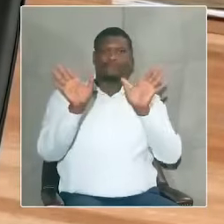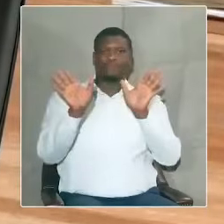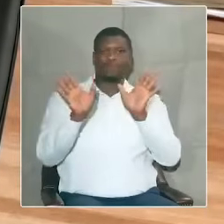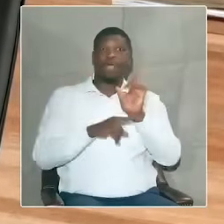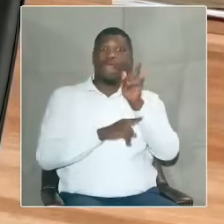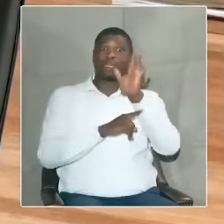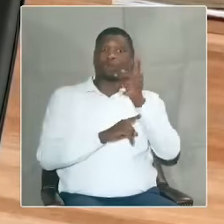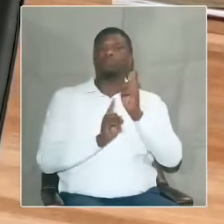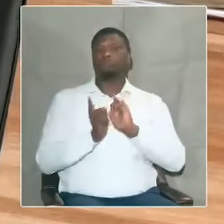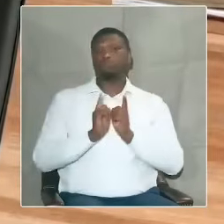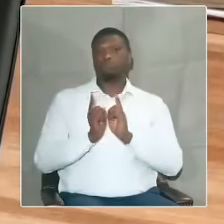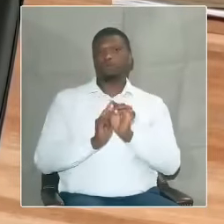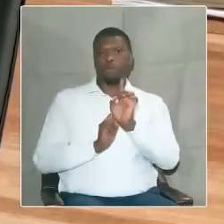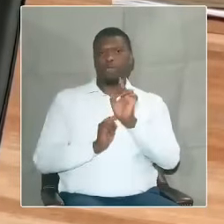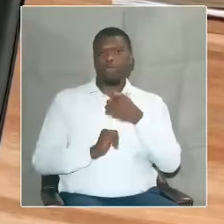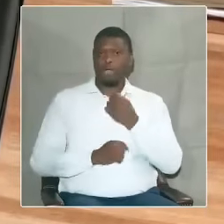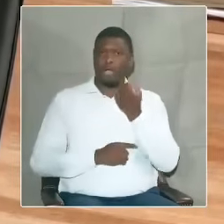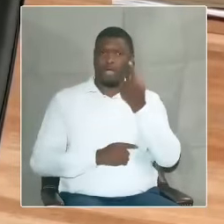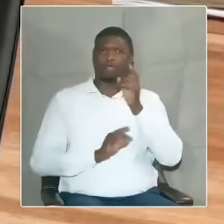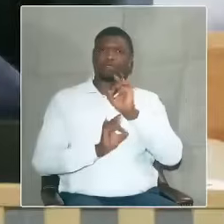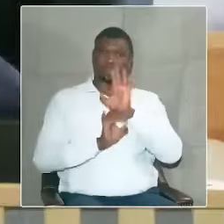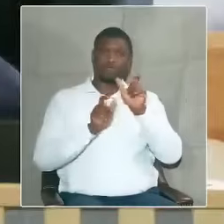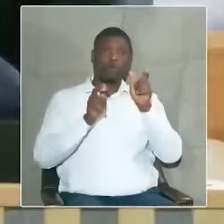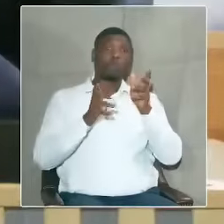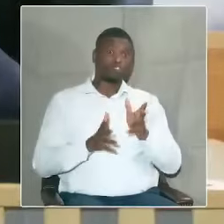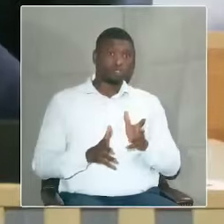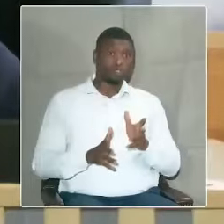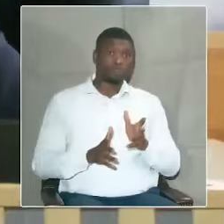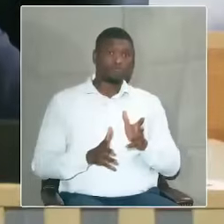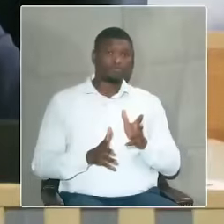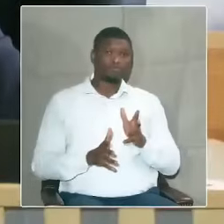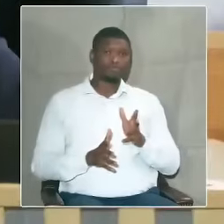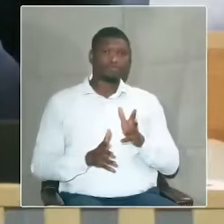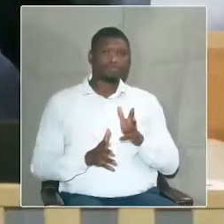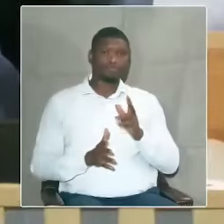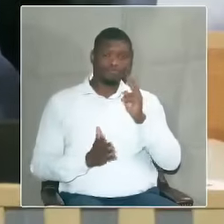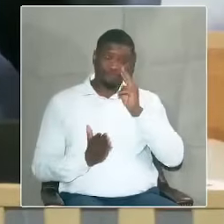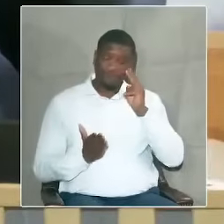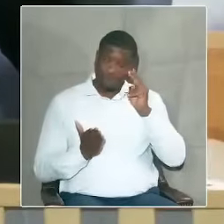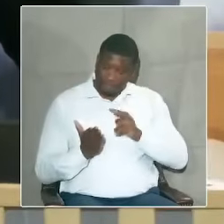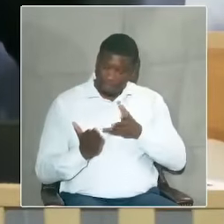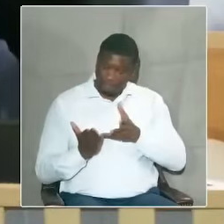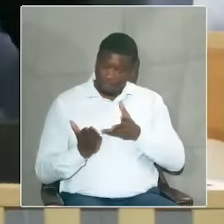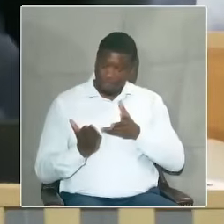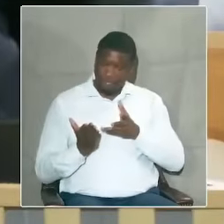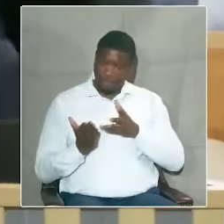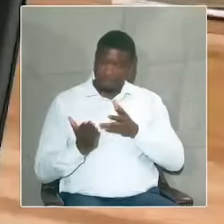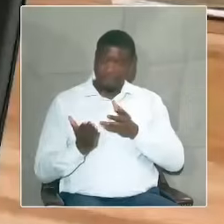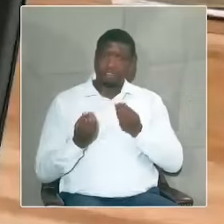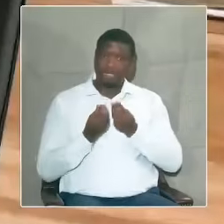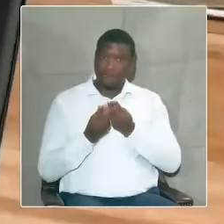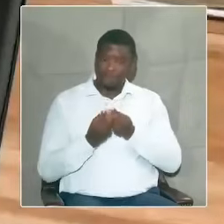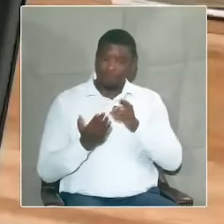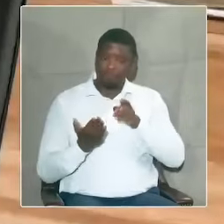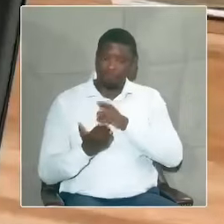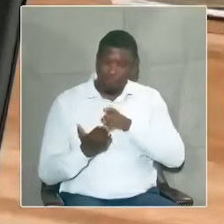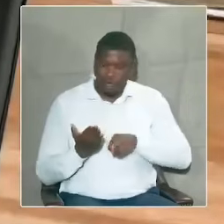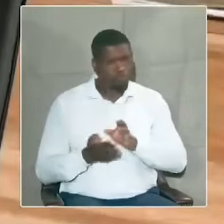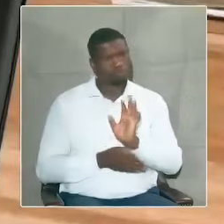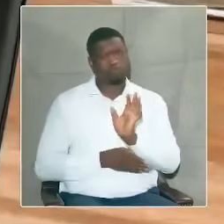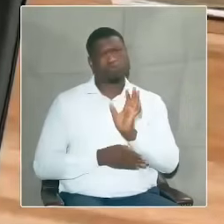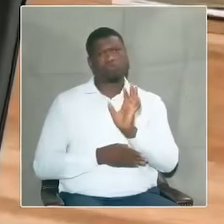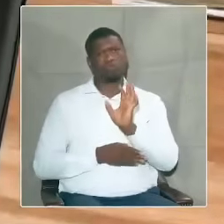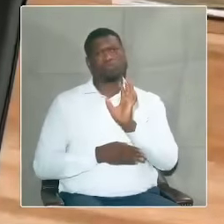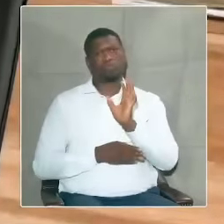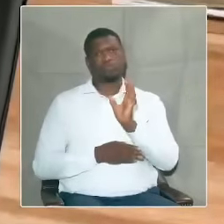later. Okay. But I understand, Commissioner Aloy, I'm not, there's nothing wrong with that